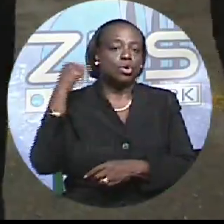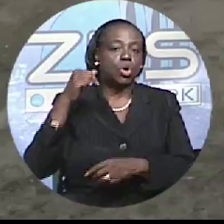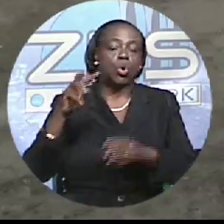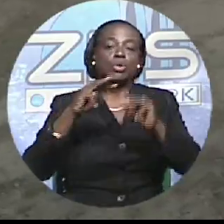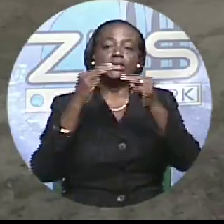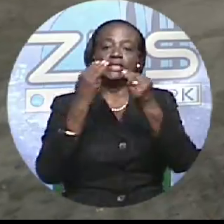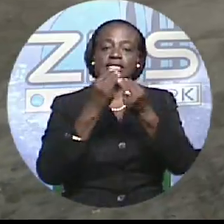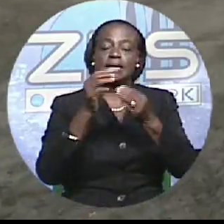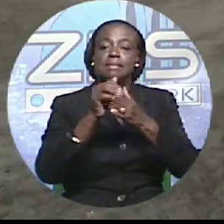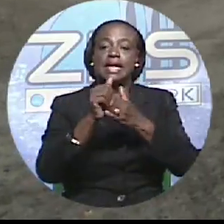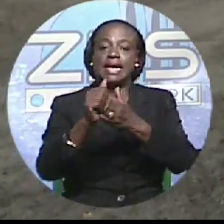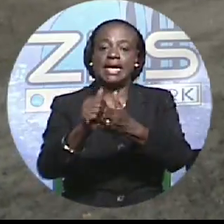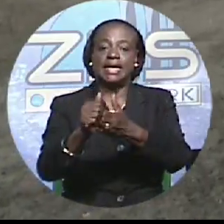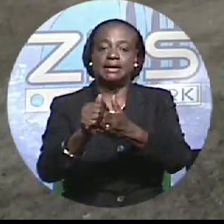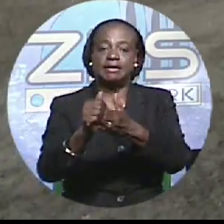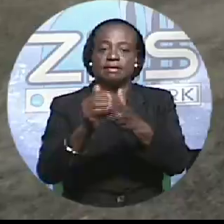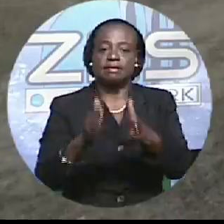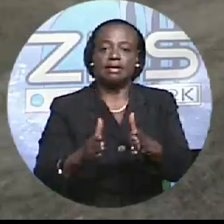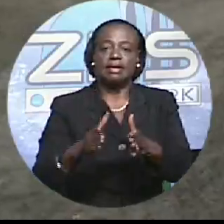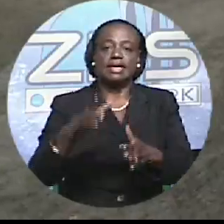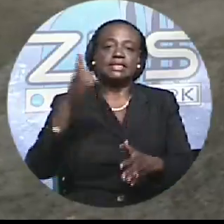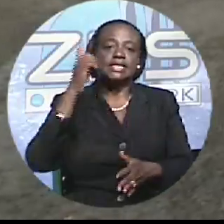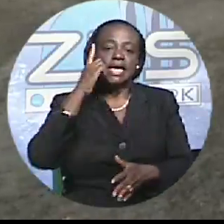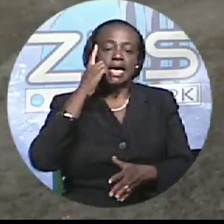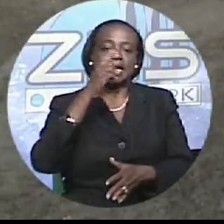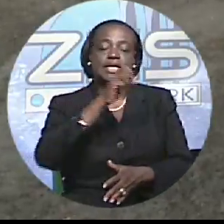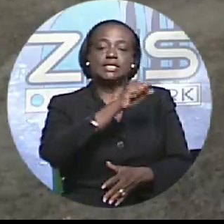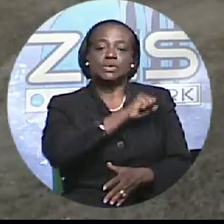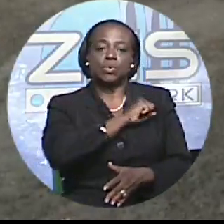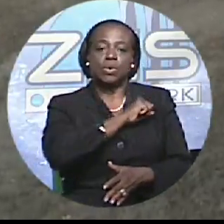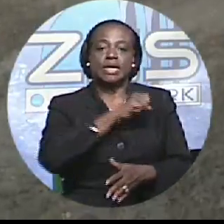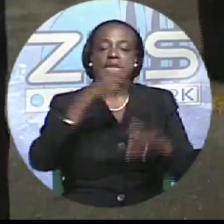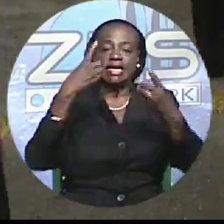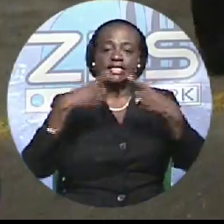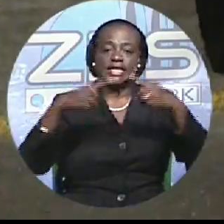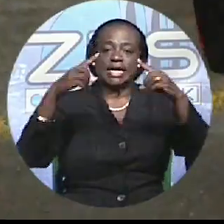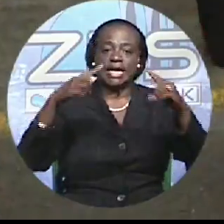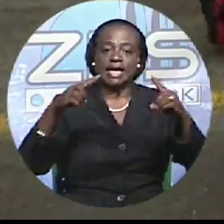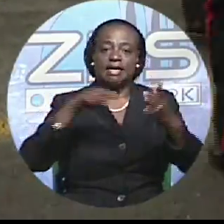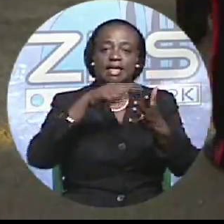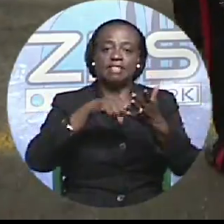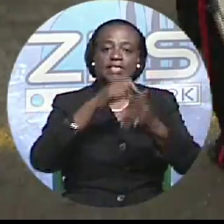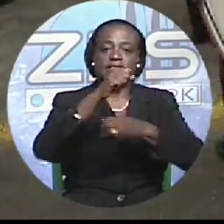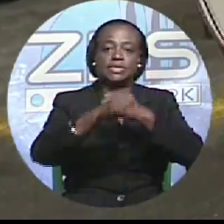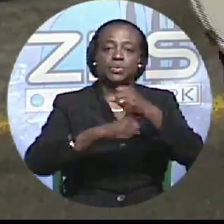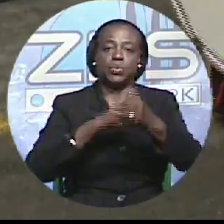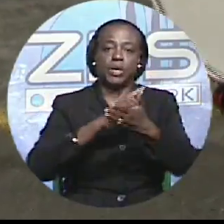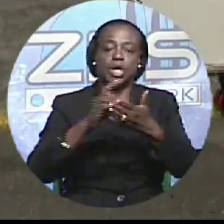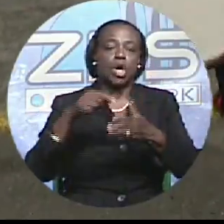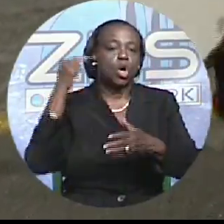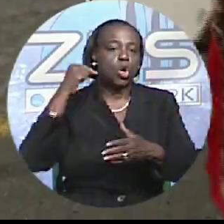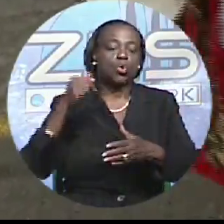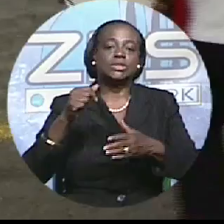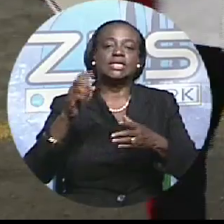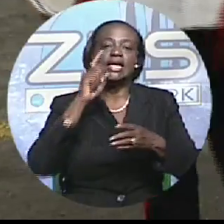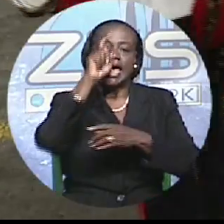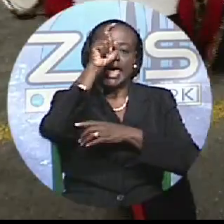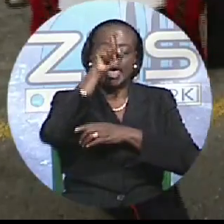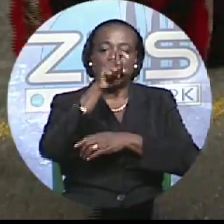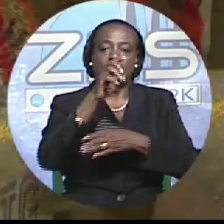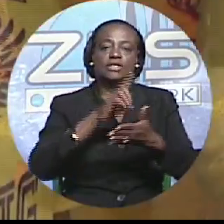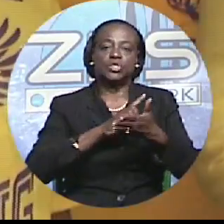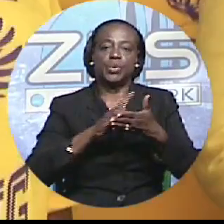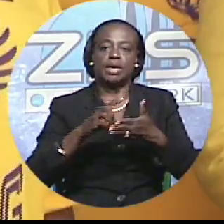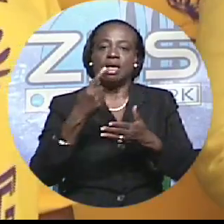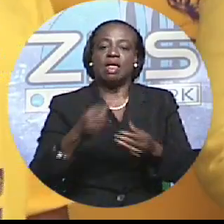Swan officially declared September 14th to 18th Golden Eagles Week. Whereas the